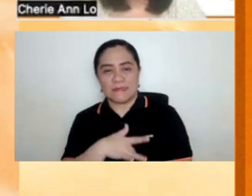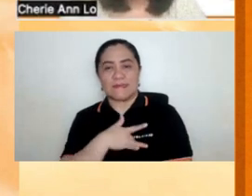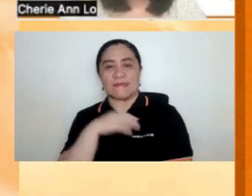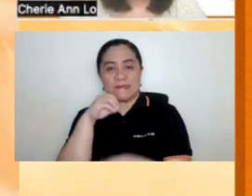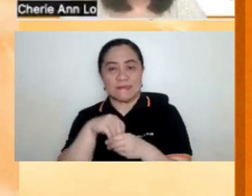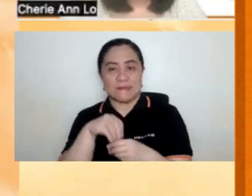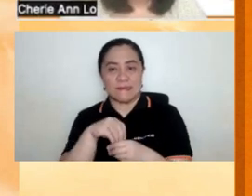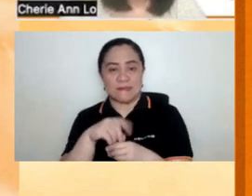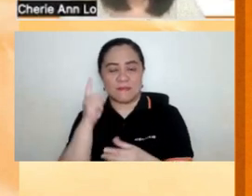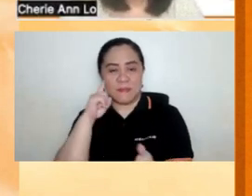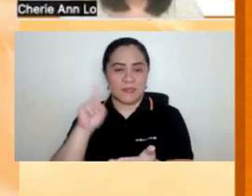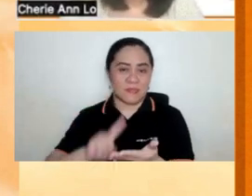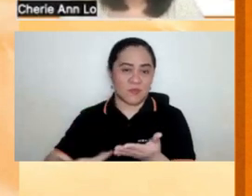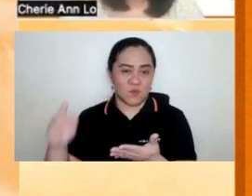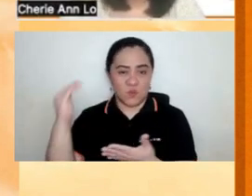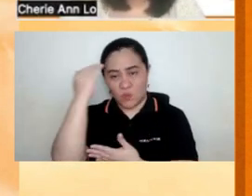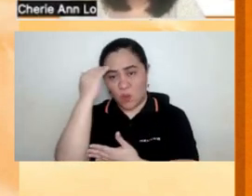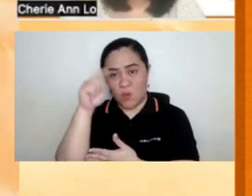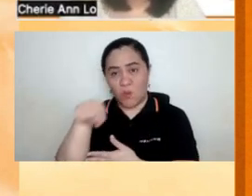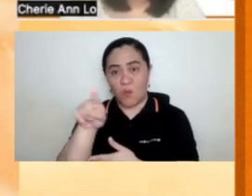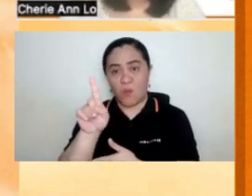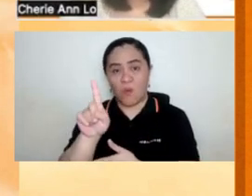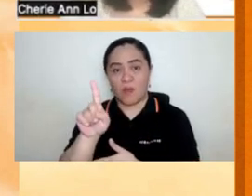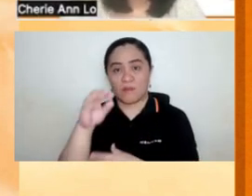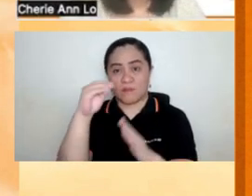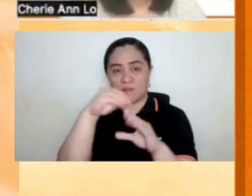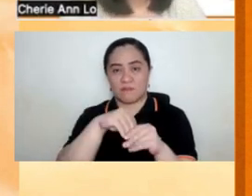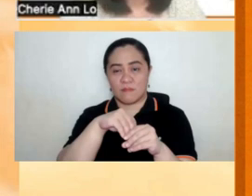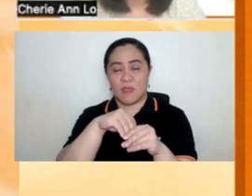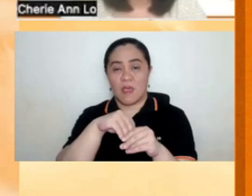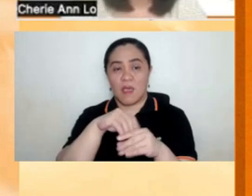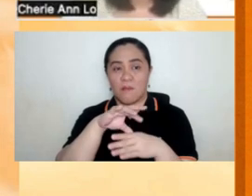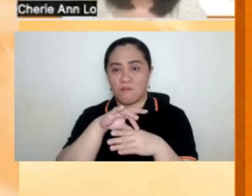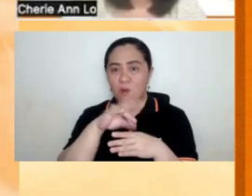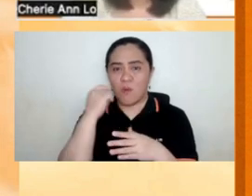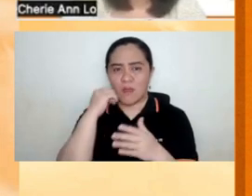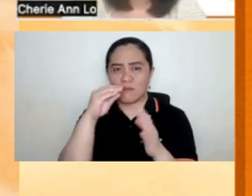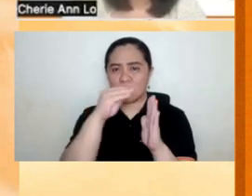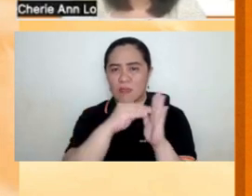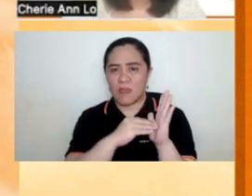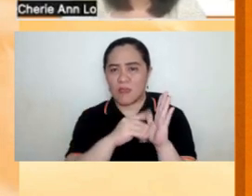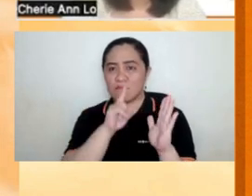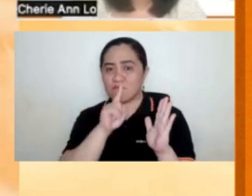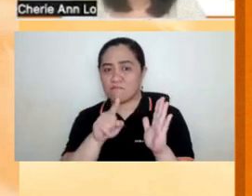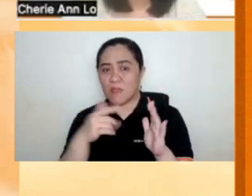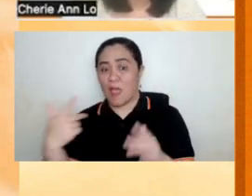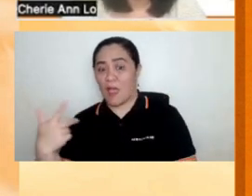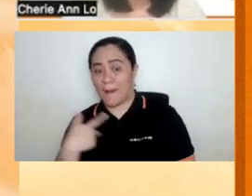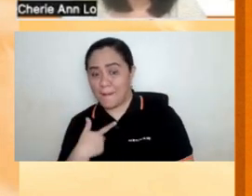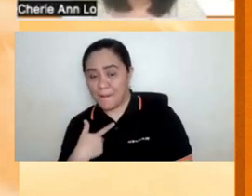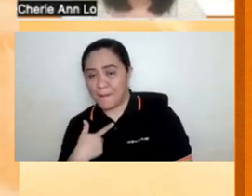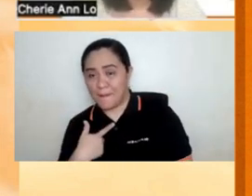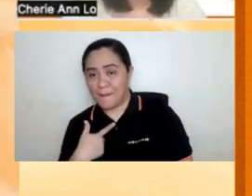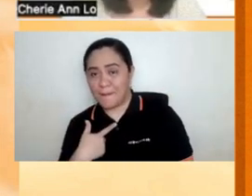to be checked. No, when there's no longer a context to feeling worried, then that's something that has to be something that we have to